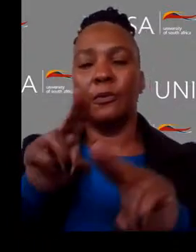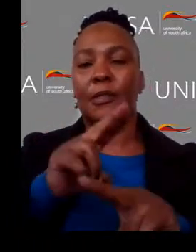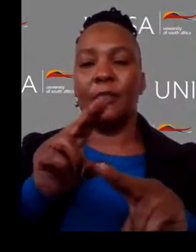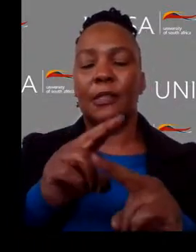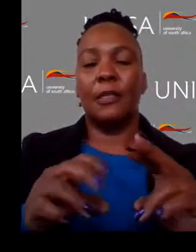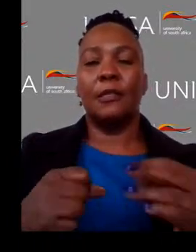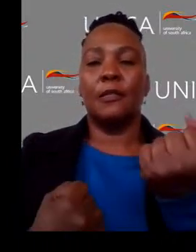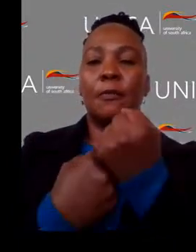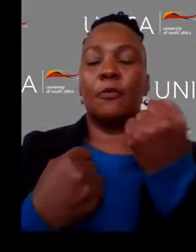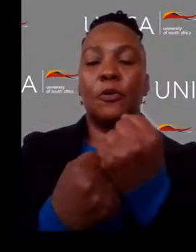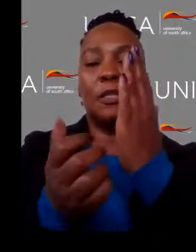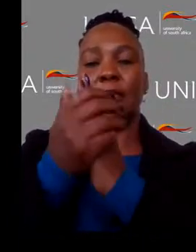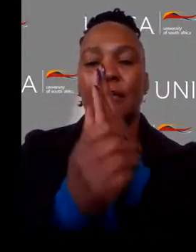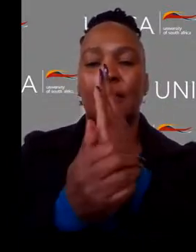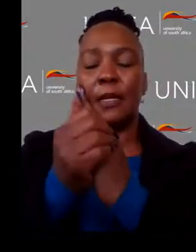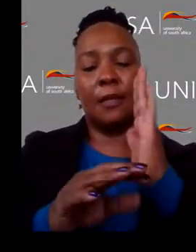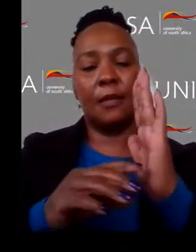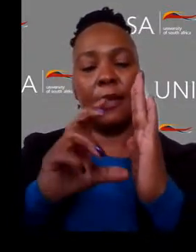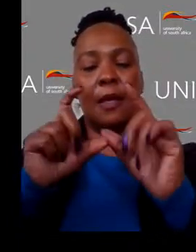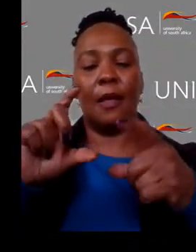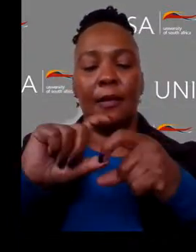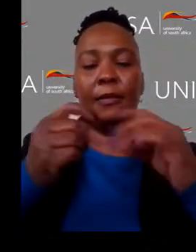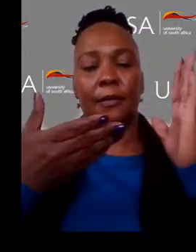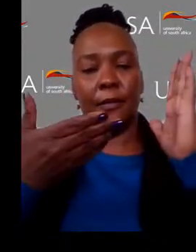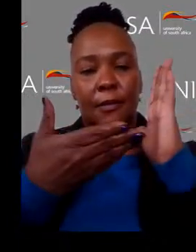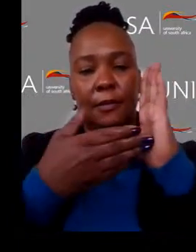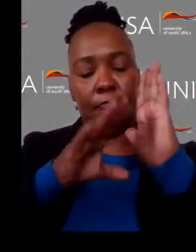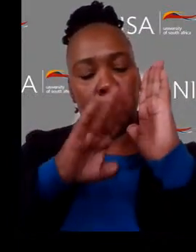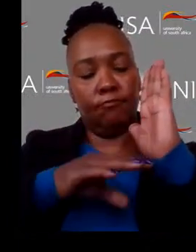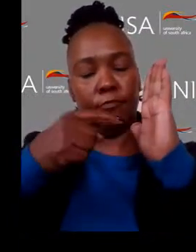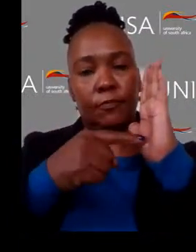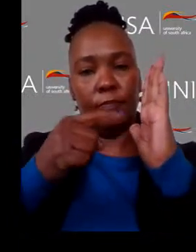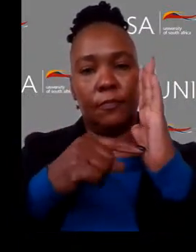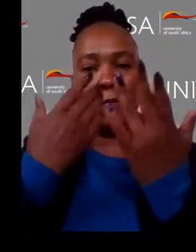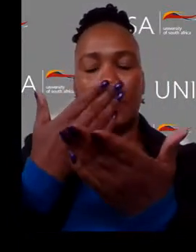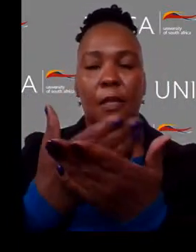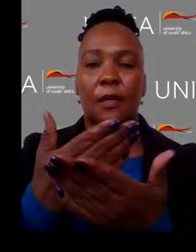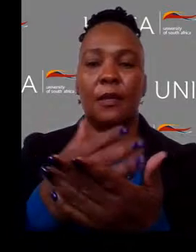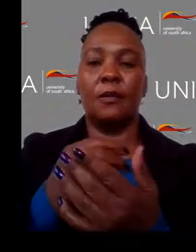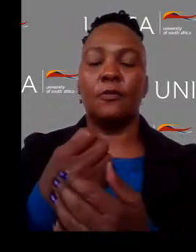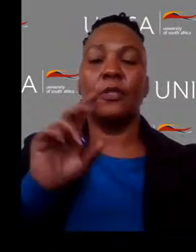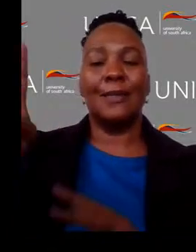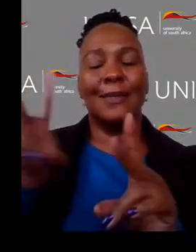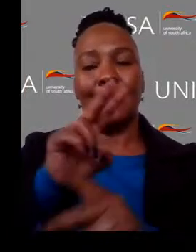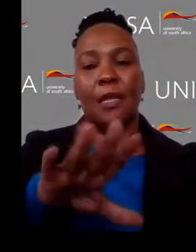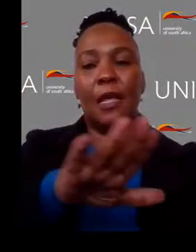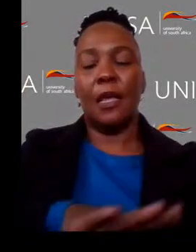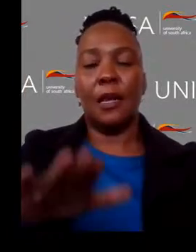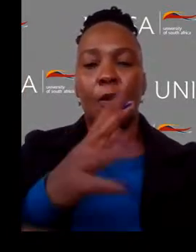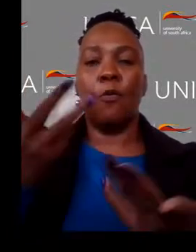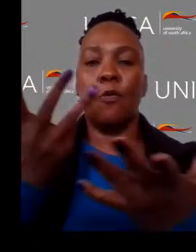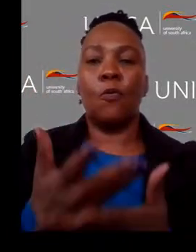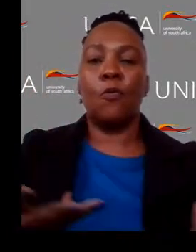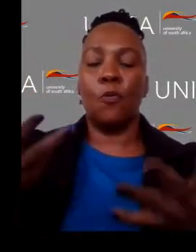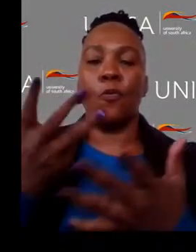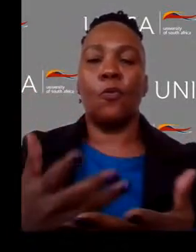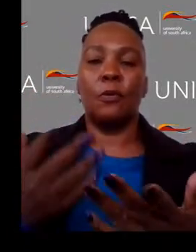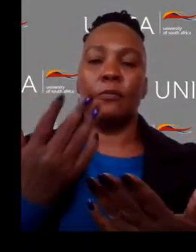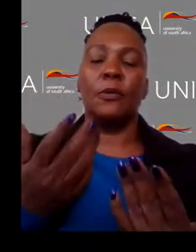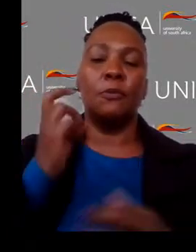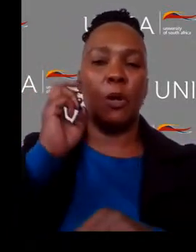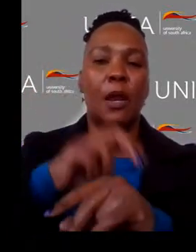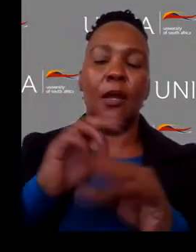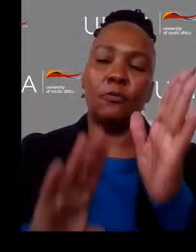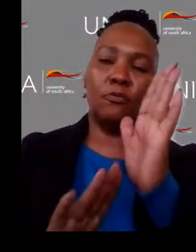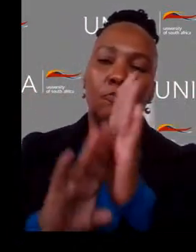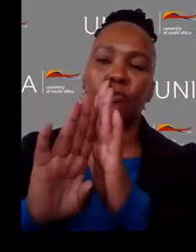bottom. Please complete this as enable us to see areas where we perhaps can improve in the